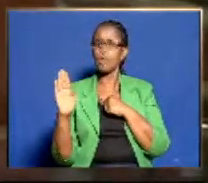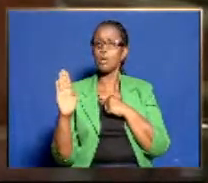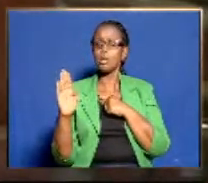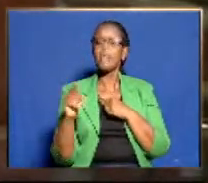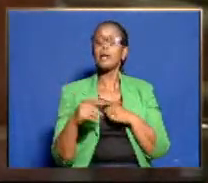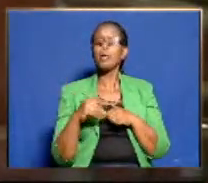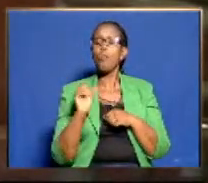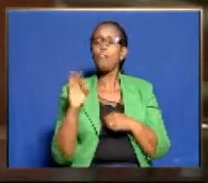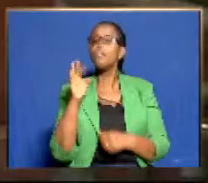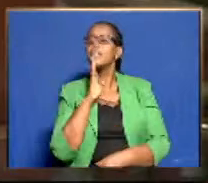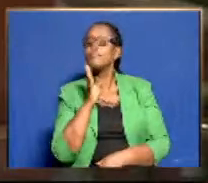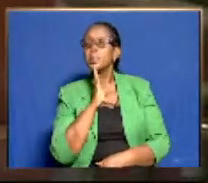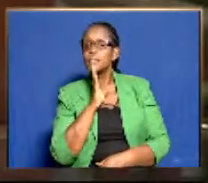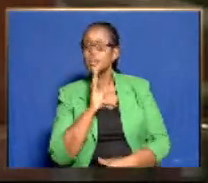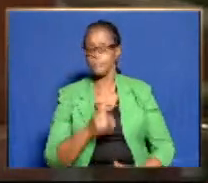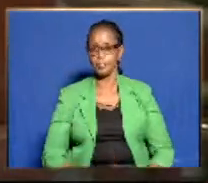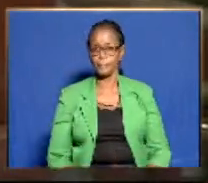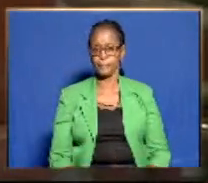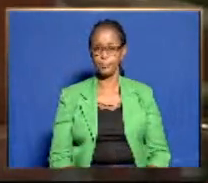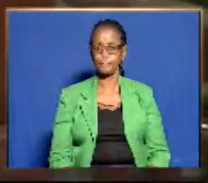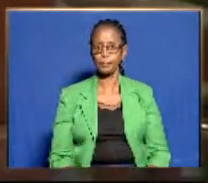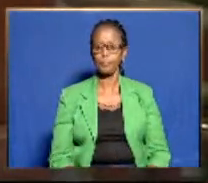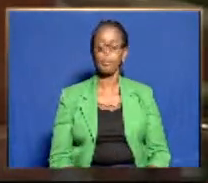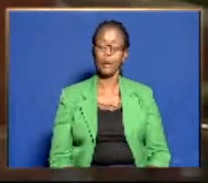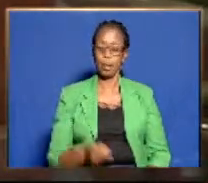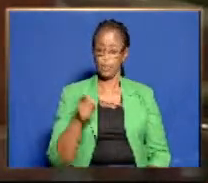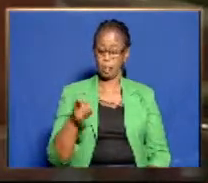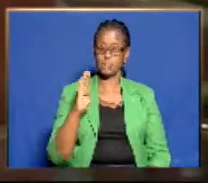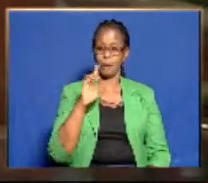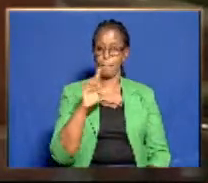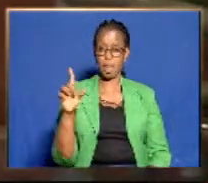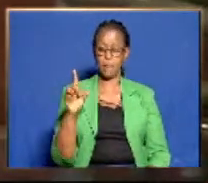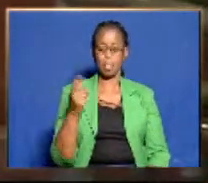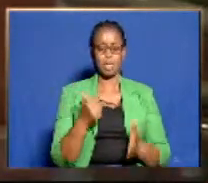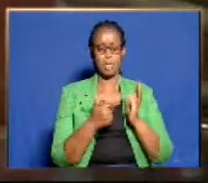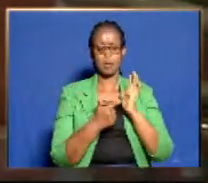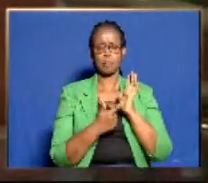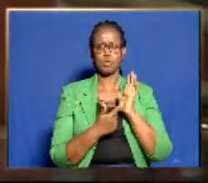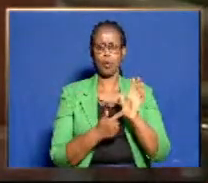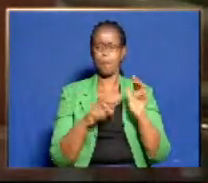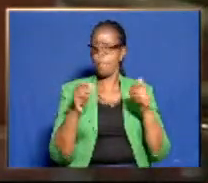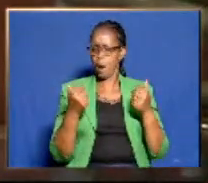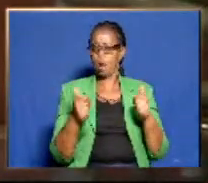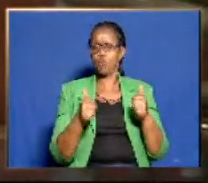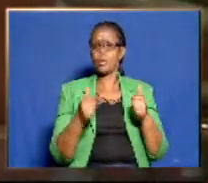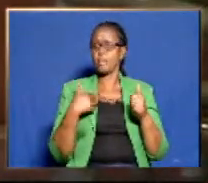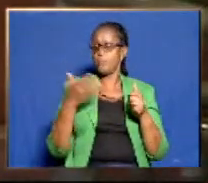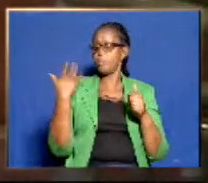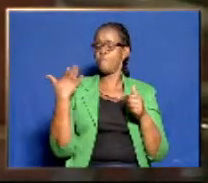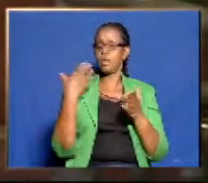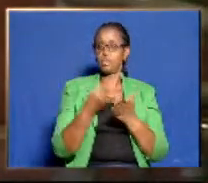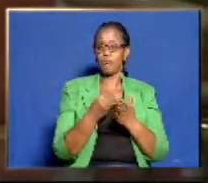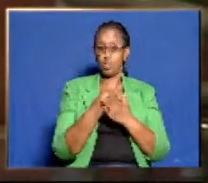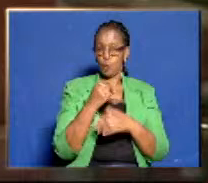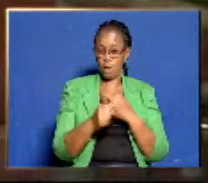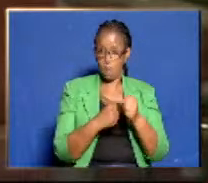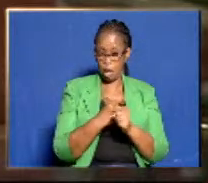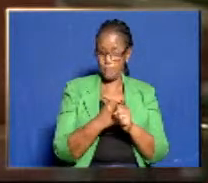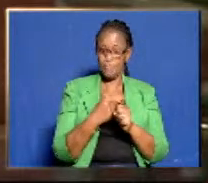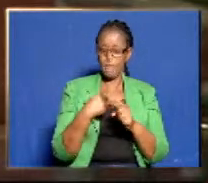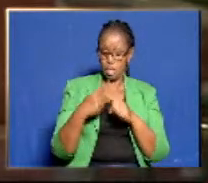court. So, Mr. Speaker, these pending bills were not reflected in the previous financial years, despite the cases dating back to the